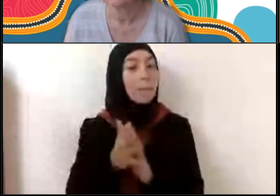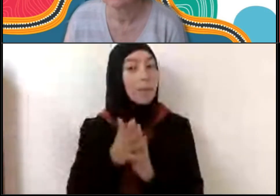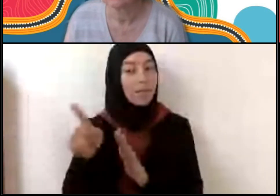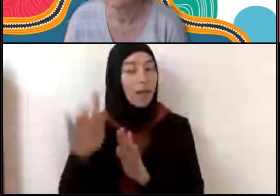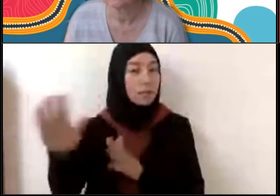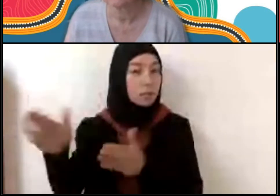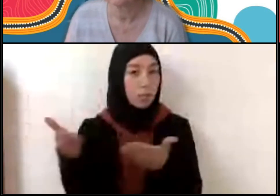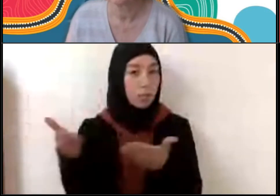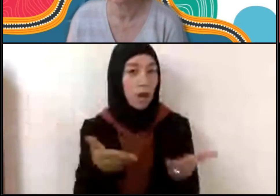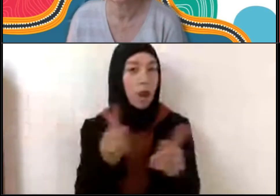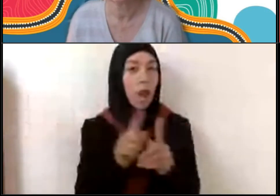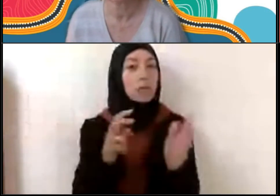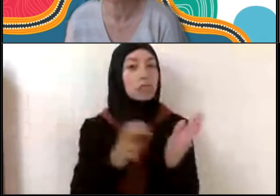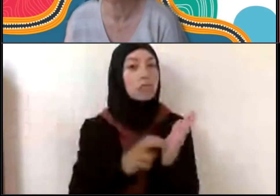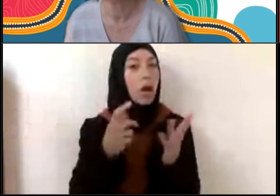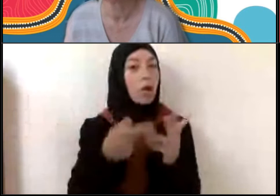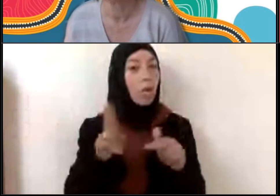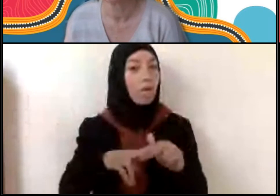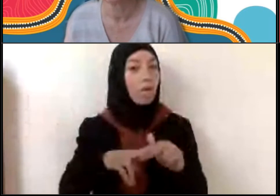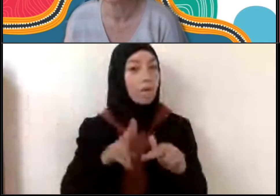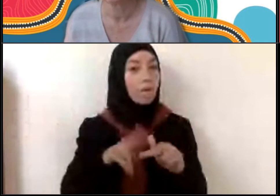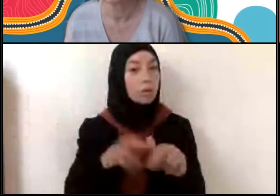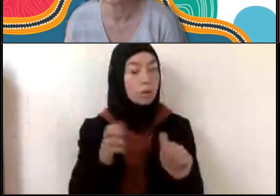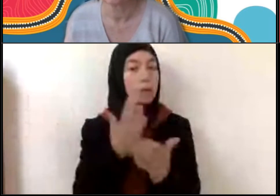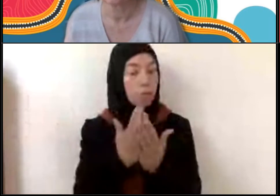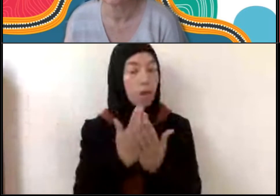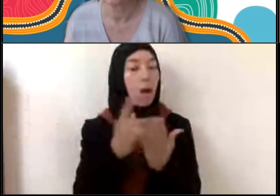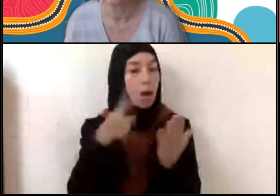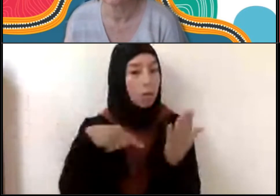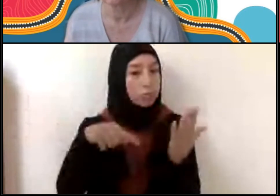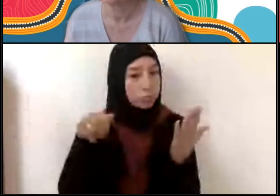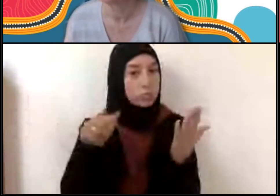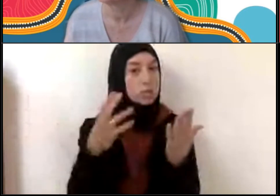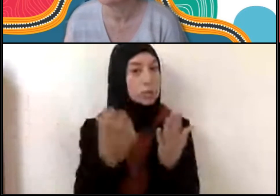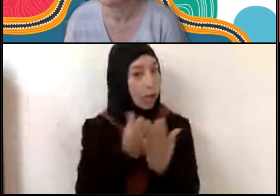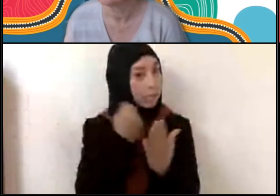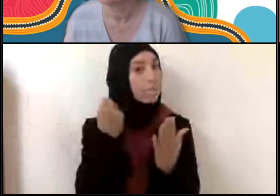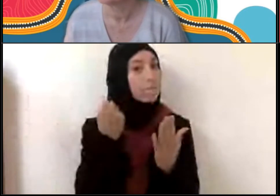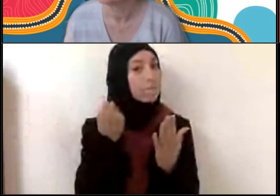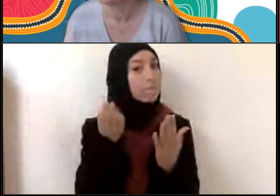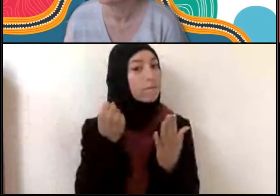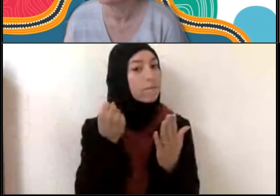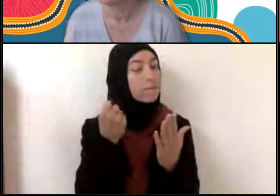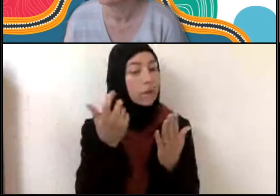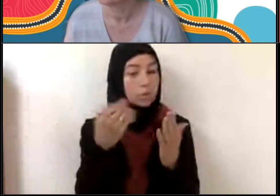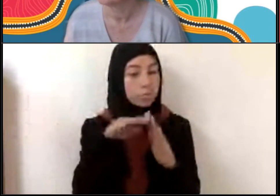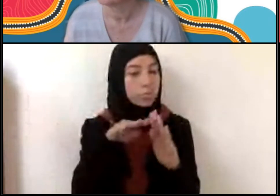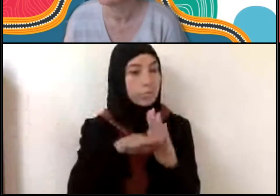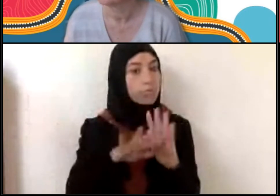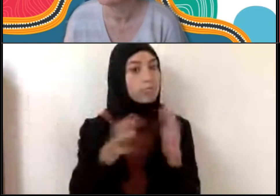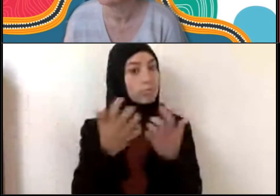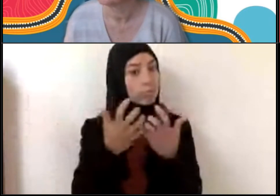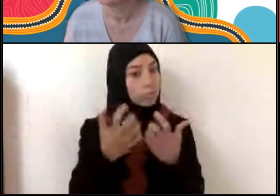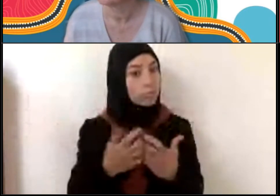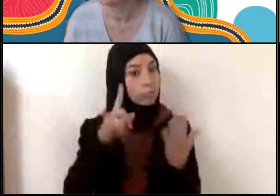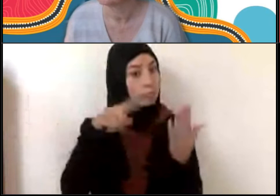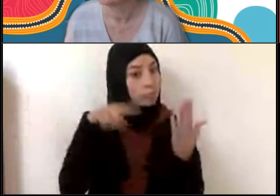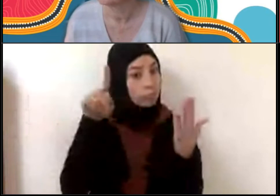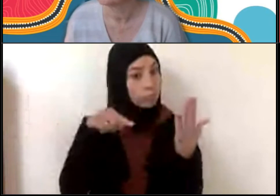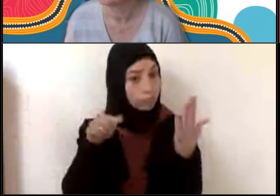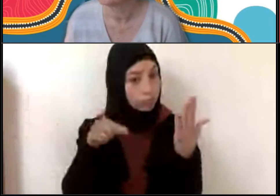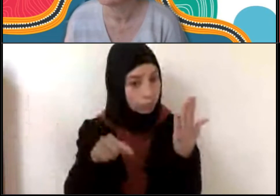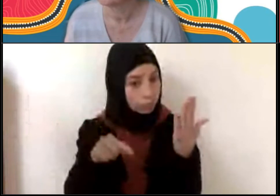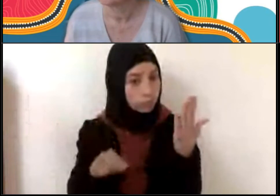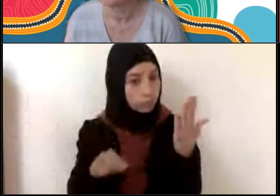that some kind of safety requirements and things like that are met. But we also find that most of